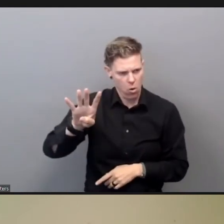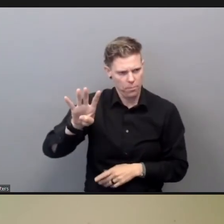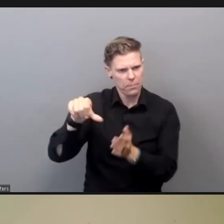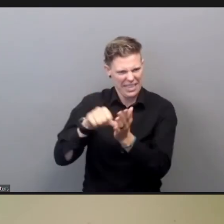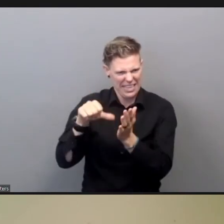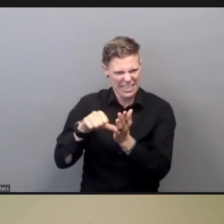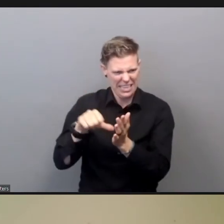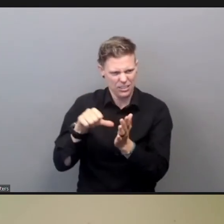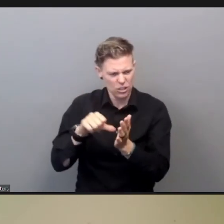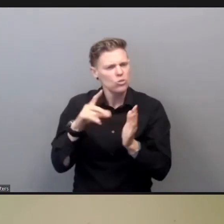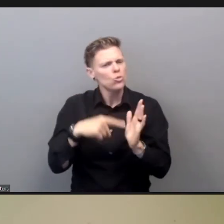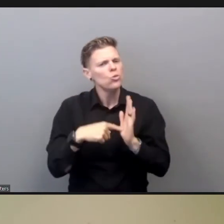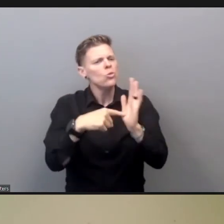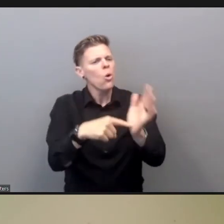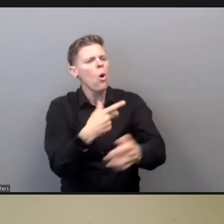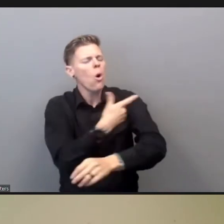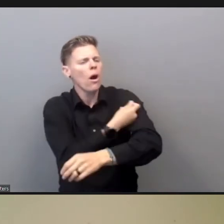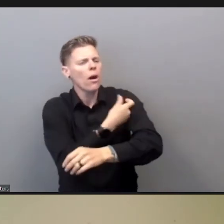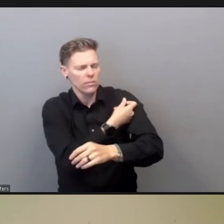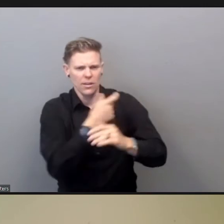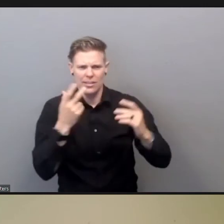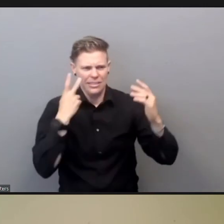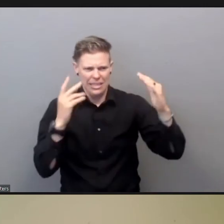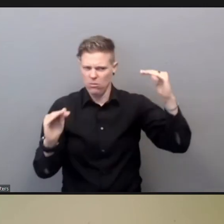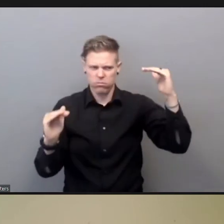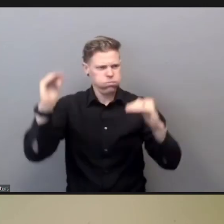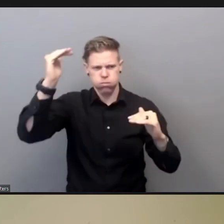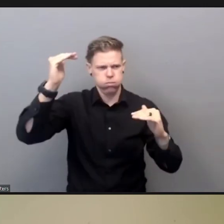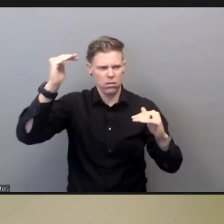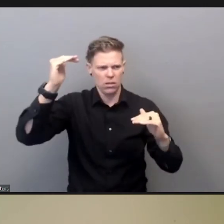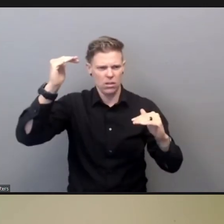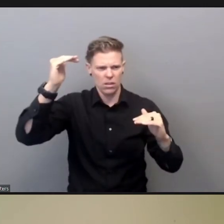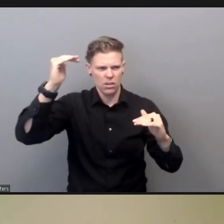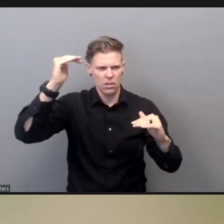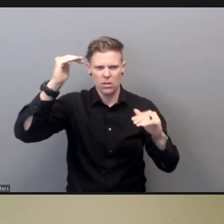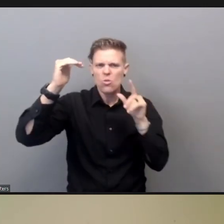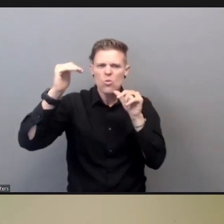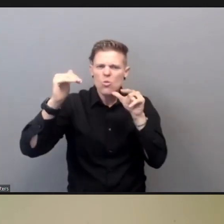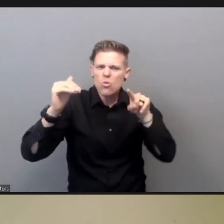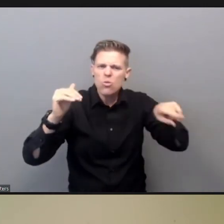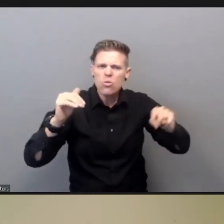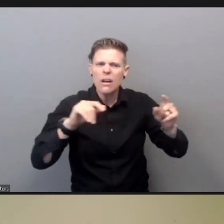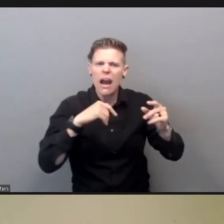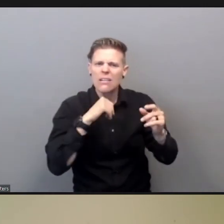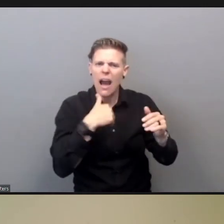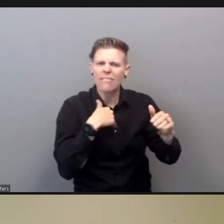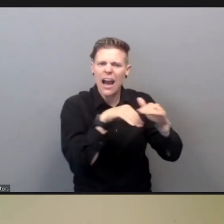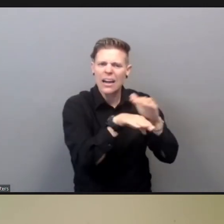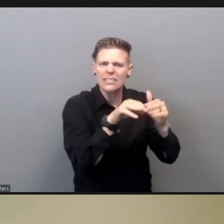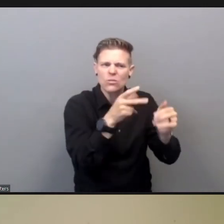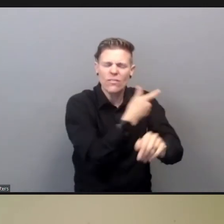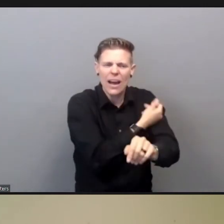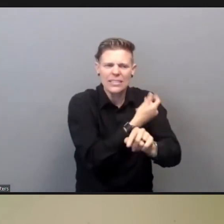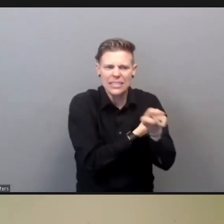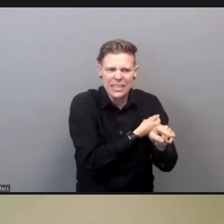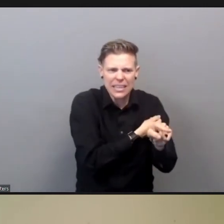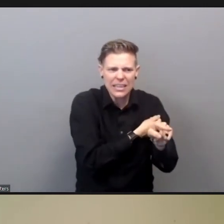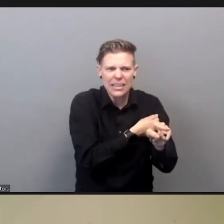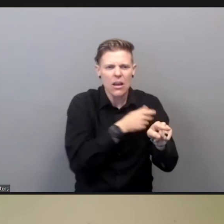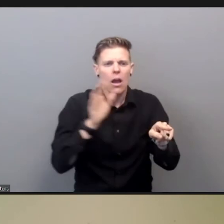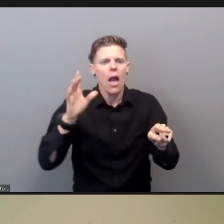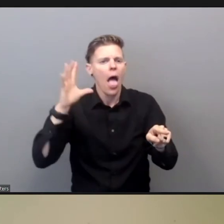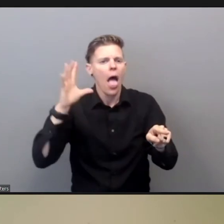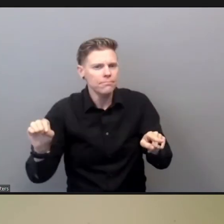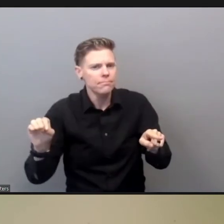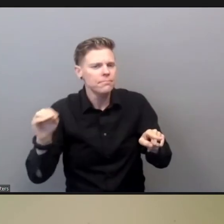disparity. And you're muted, Dr. Patajon. Laura, I can bring that up for